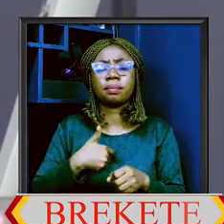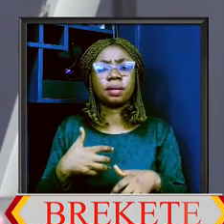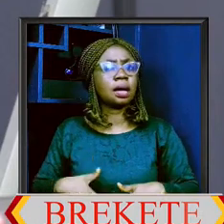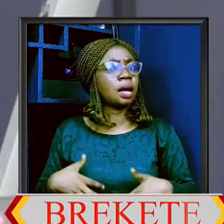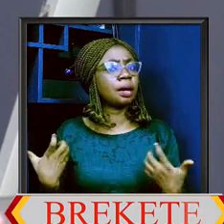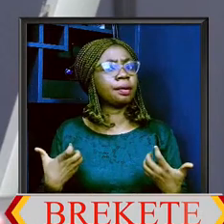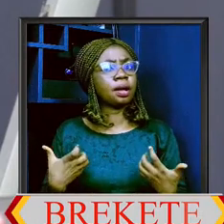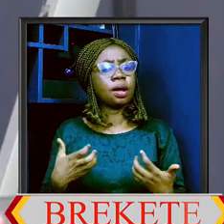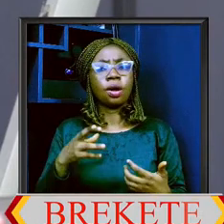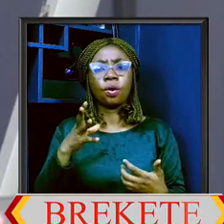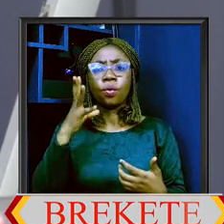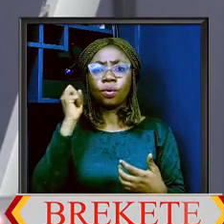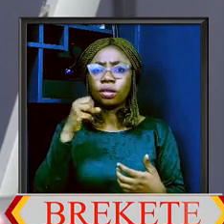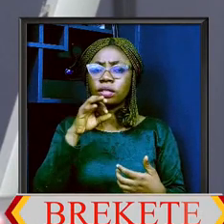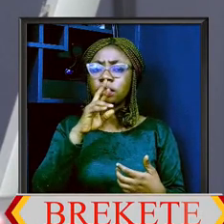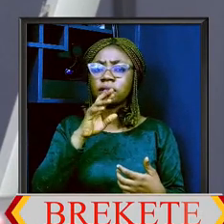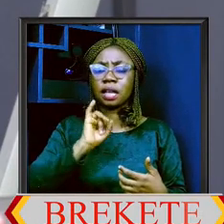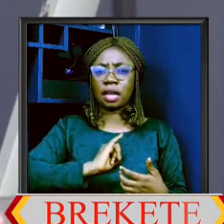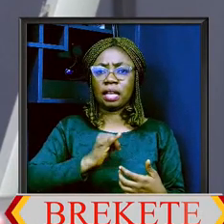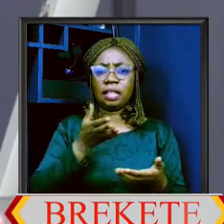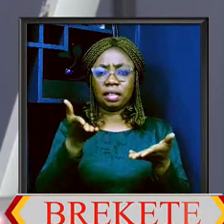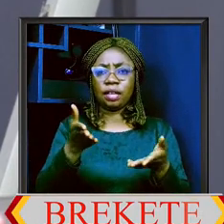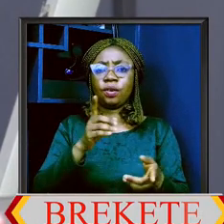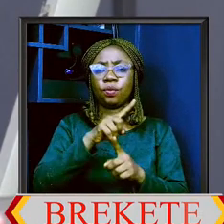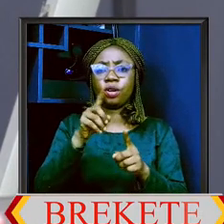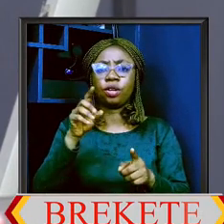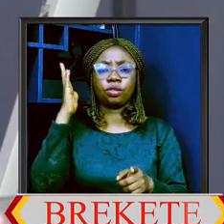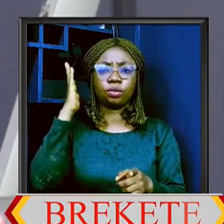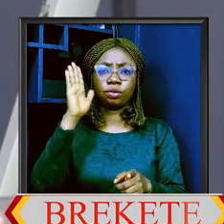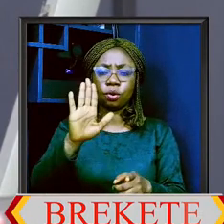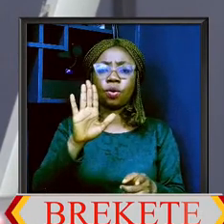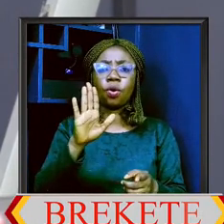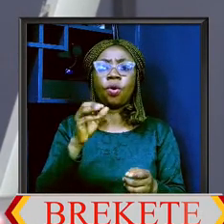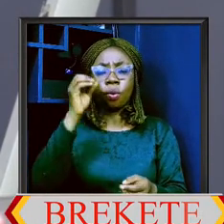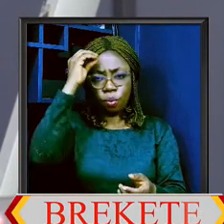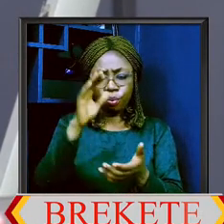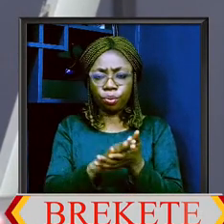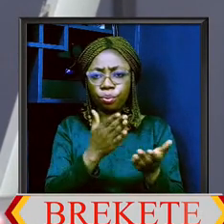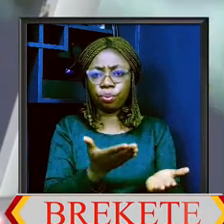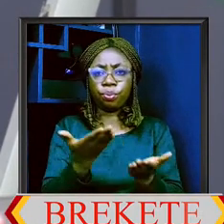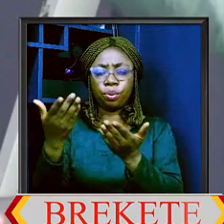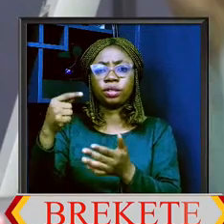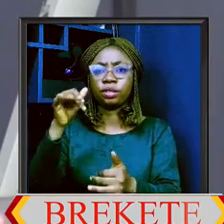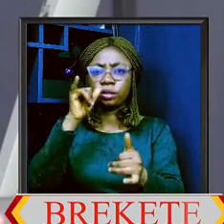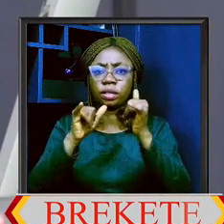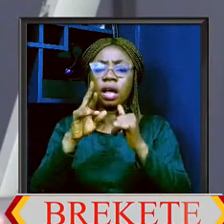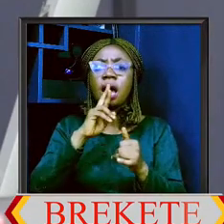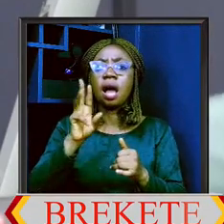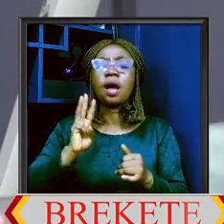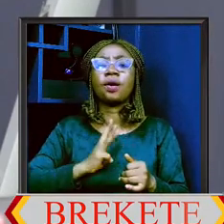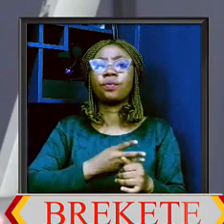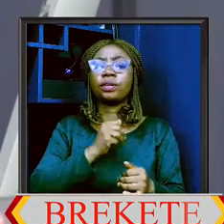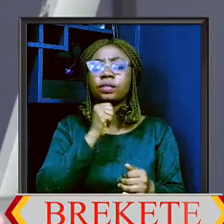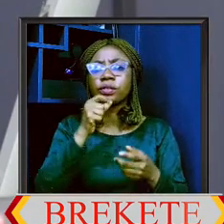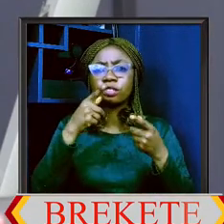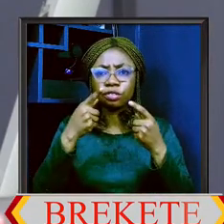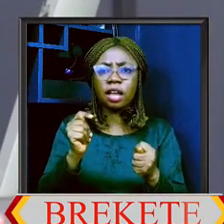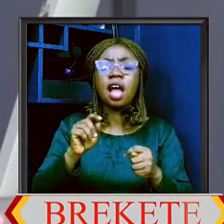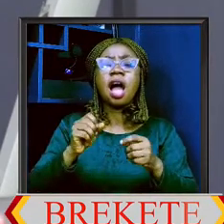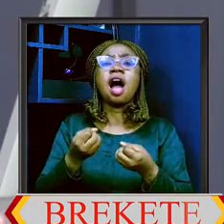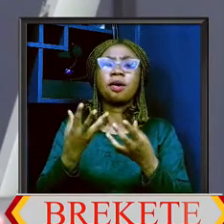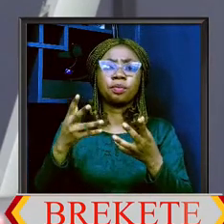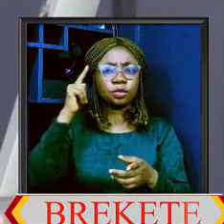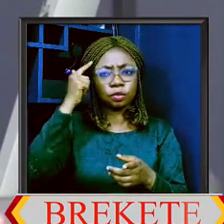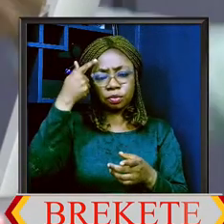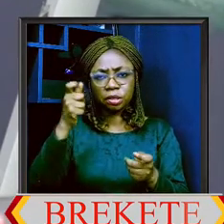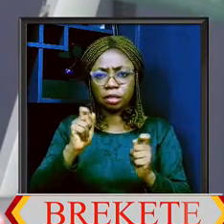husband Supply drinks what they worry you now small piing you be we know they try how much government they give